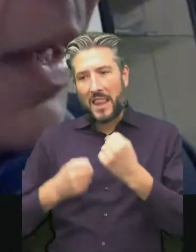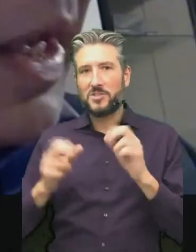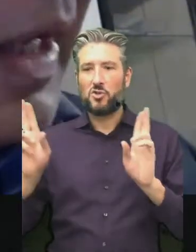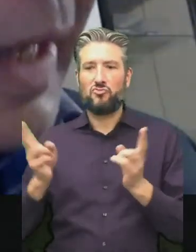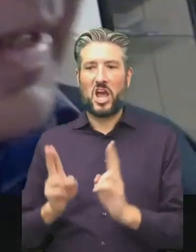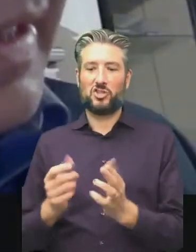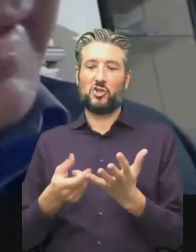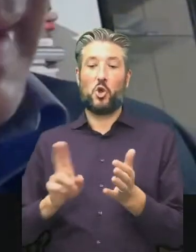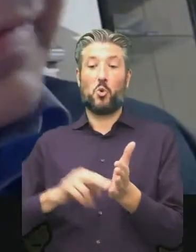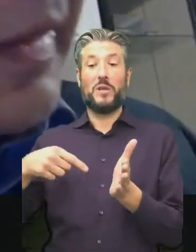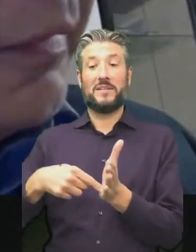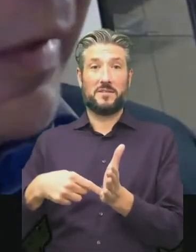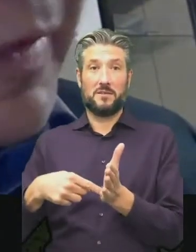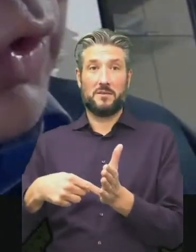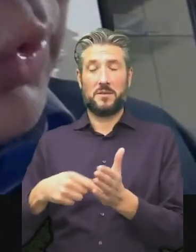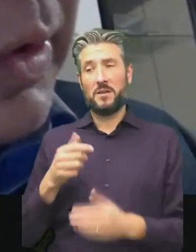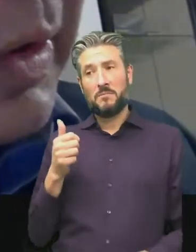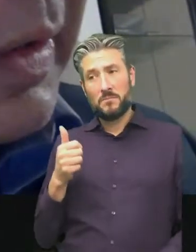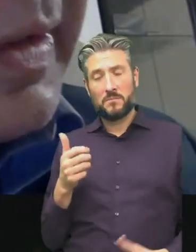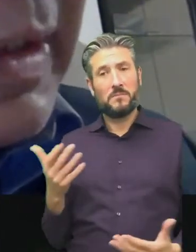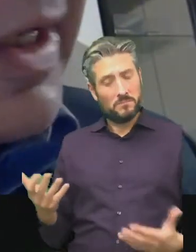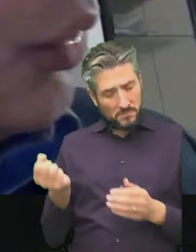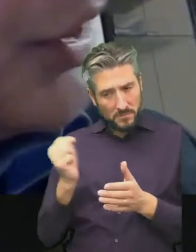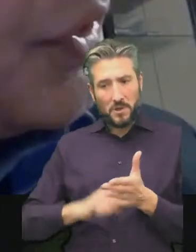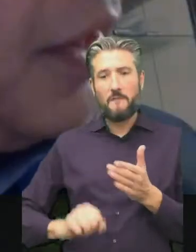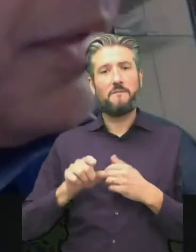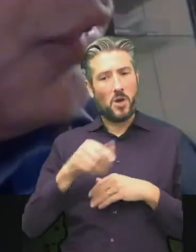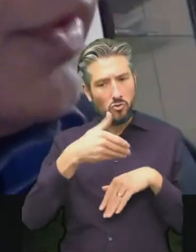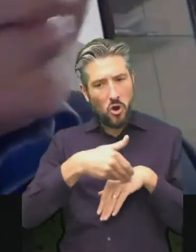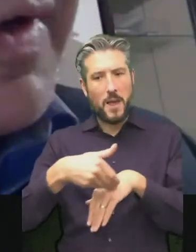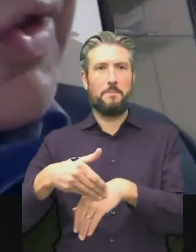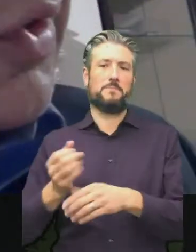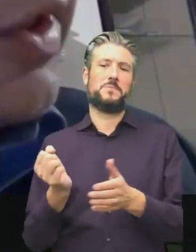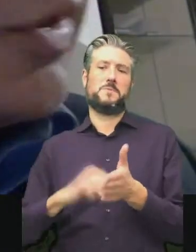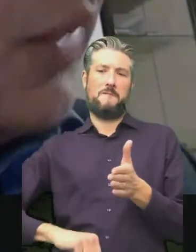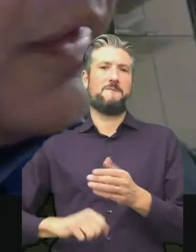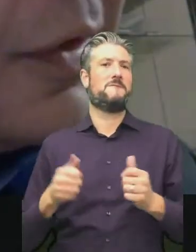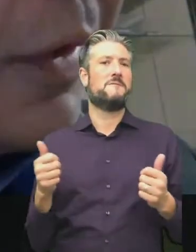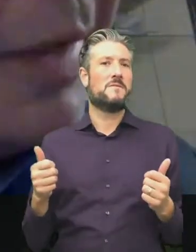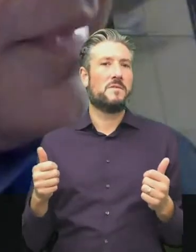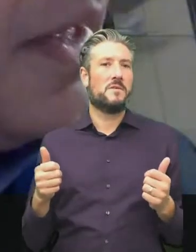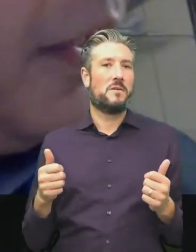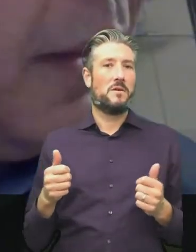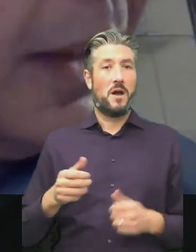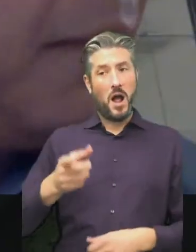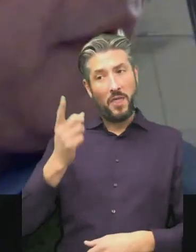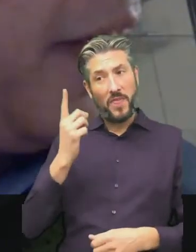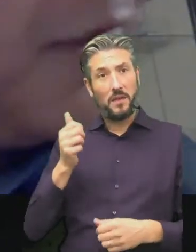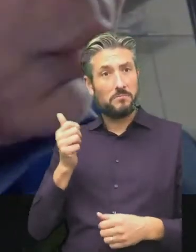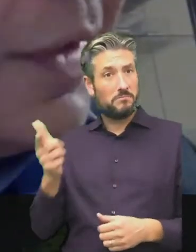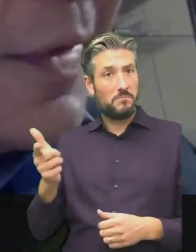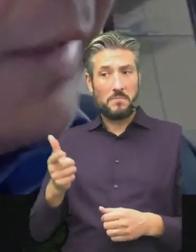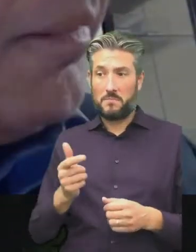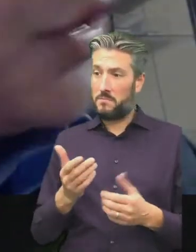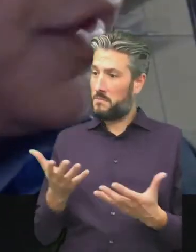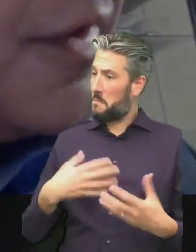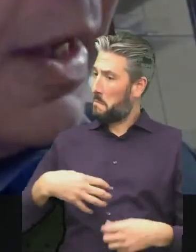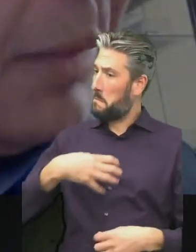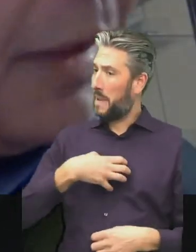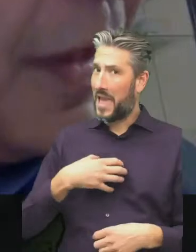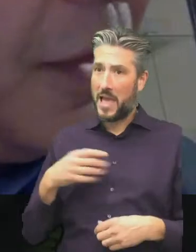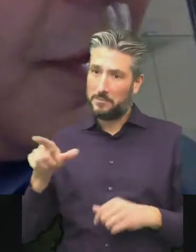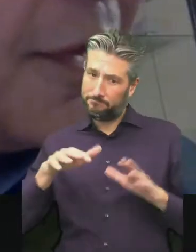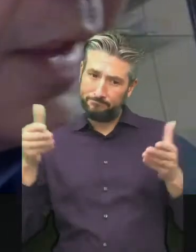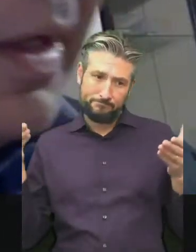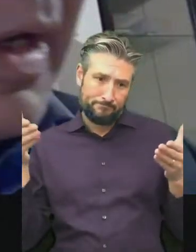crime. And again, I think in reference to an earlier question about what the mayor is doing about violent crime, the mayor has outlined some measures,